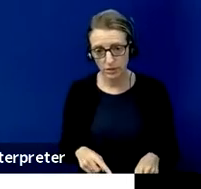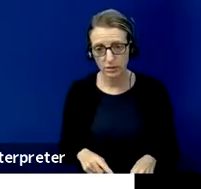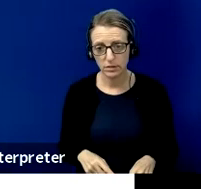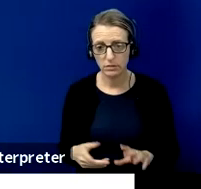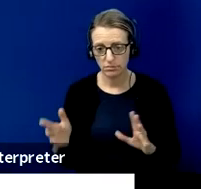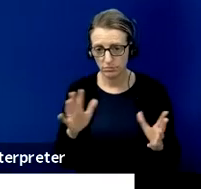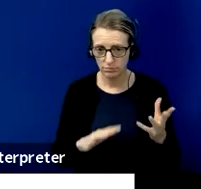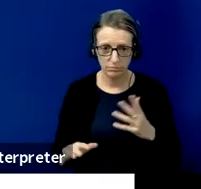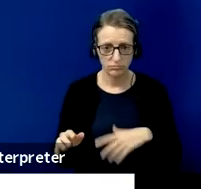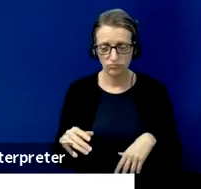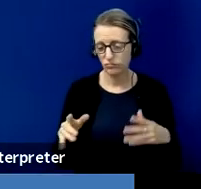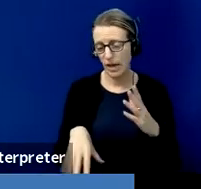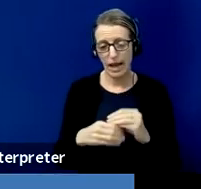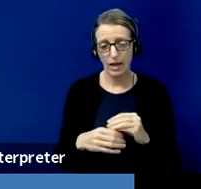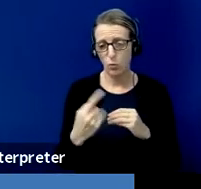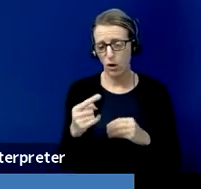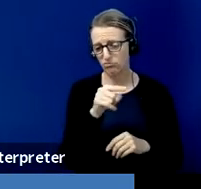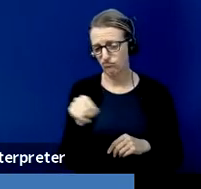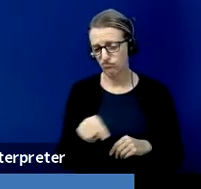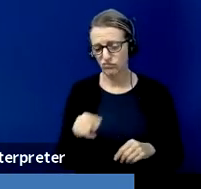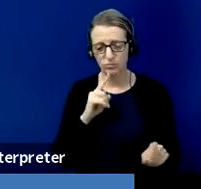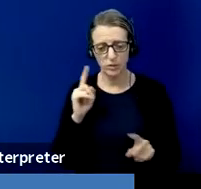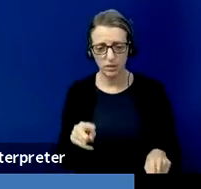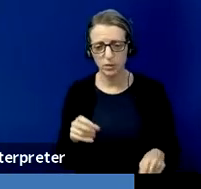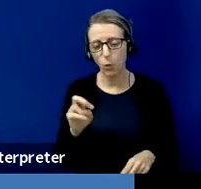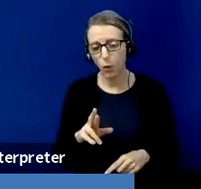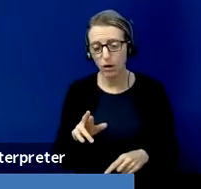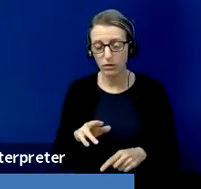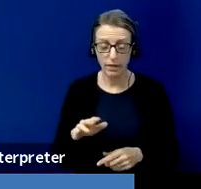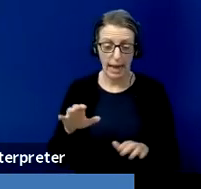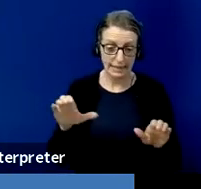they could add one of these responses to this or click on the activity itself.